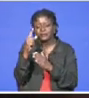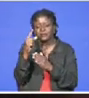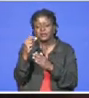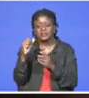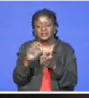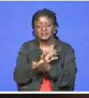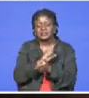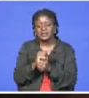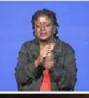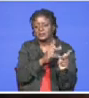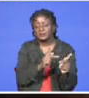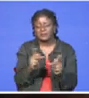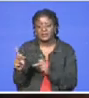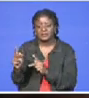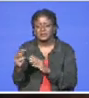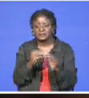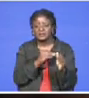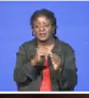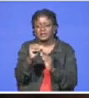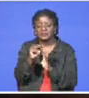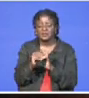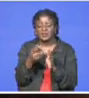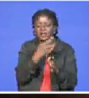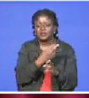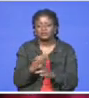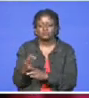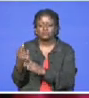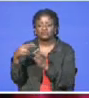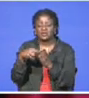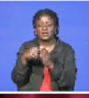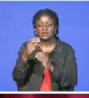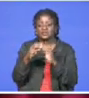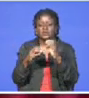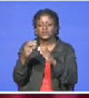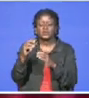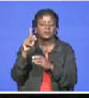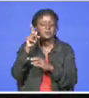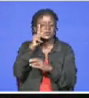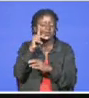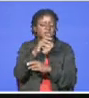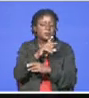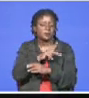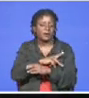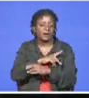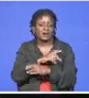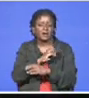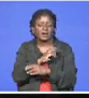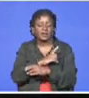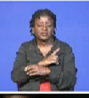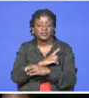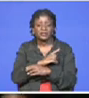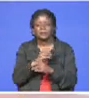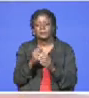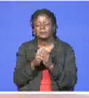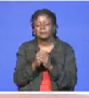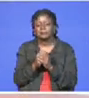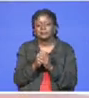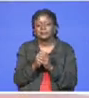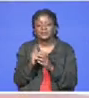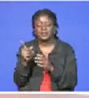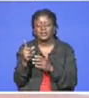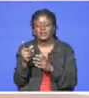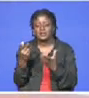and Reconstruction, the Honorable Pakisha Parker Edgecombe, and Government Senator Jamal Moss shared similar sentiments. He would have